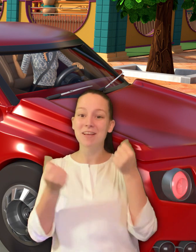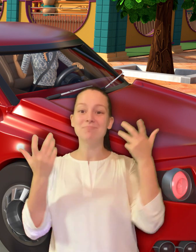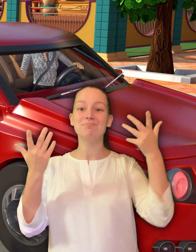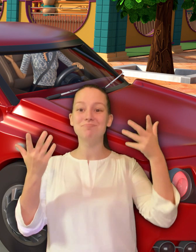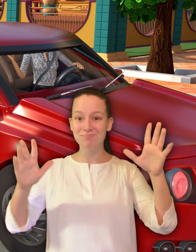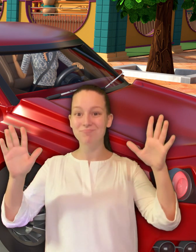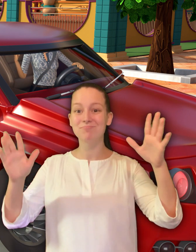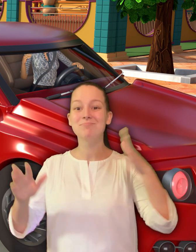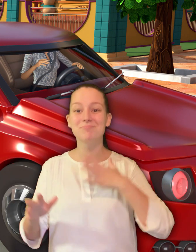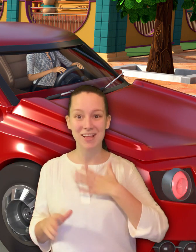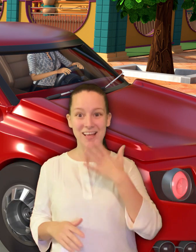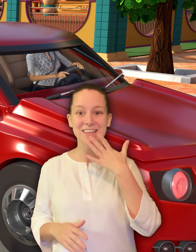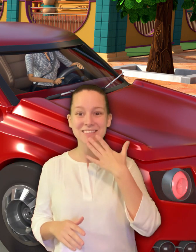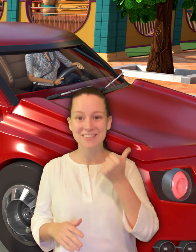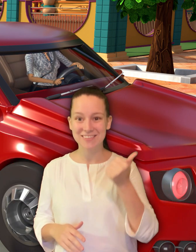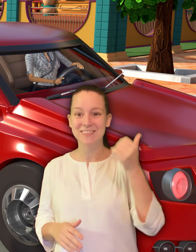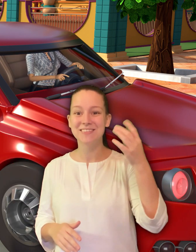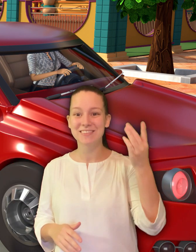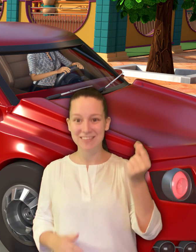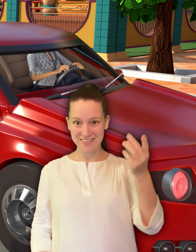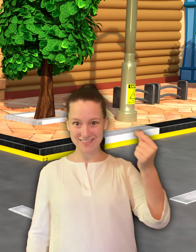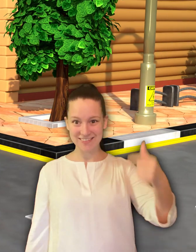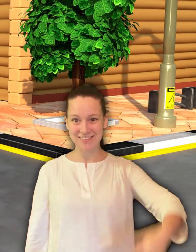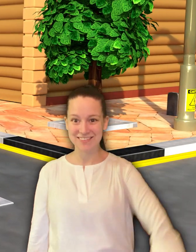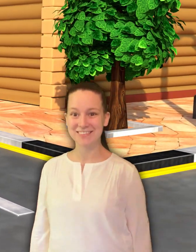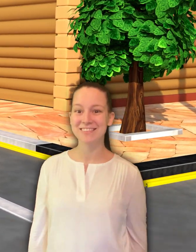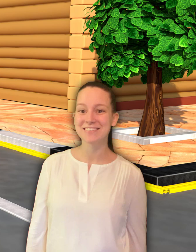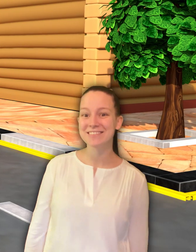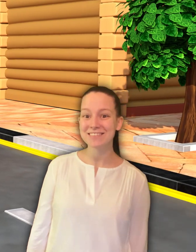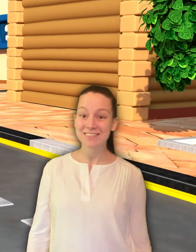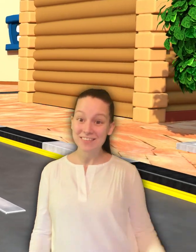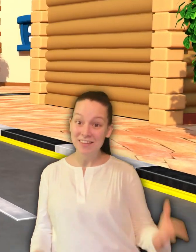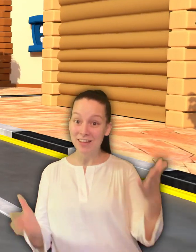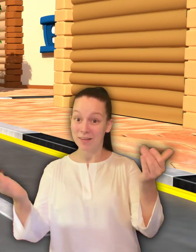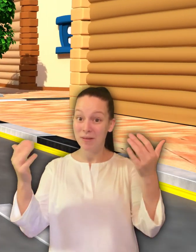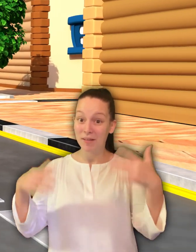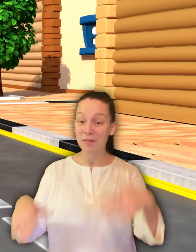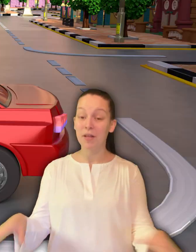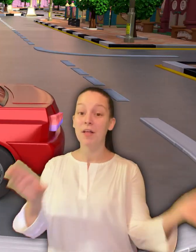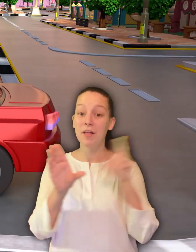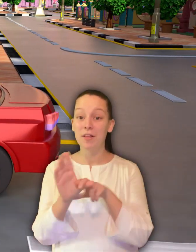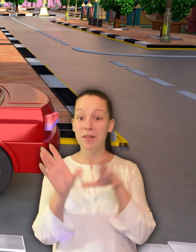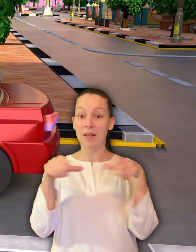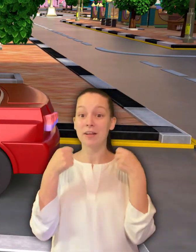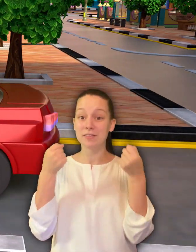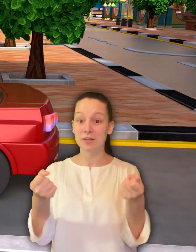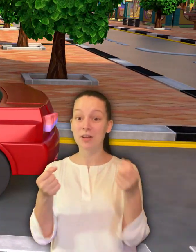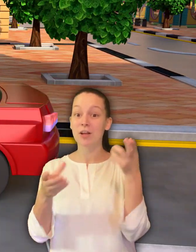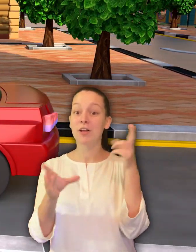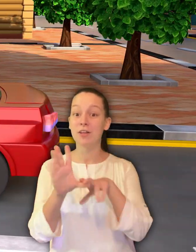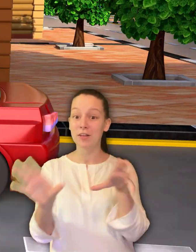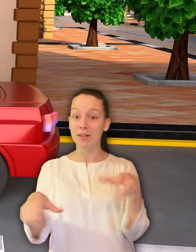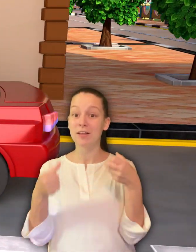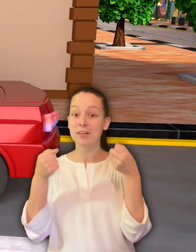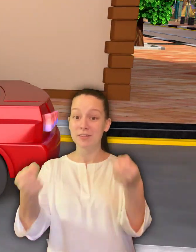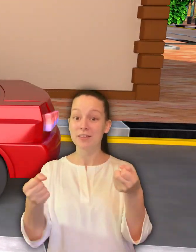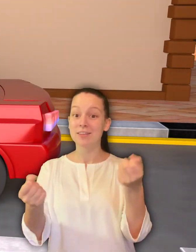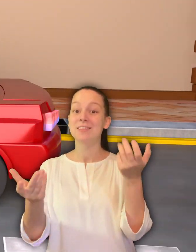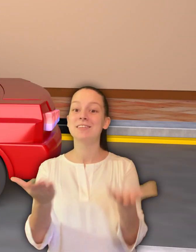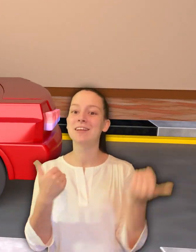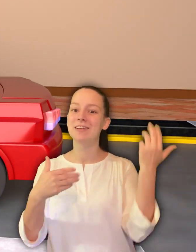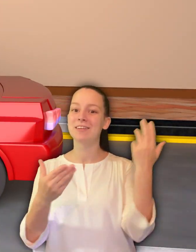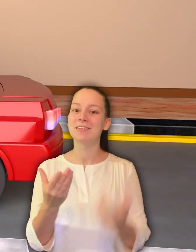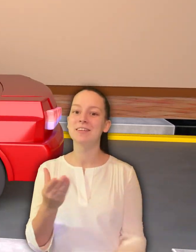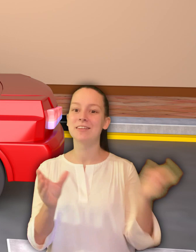it will only take a set my sweet puppy off we go to ride our car ride